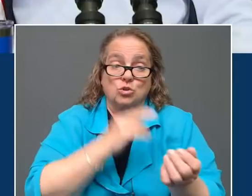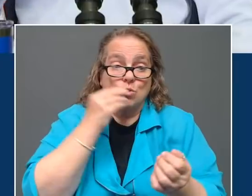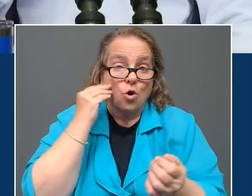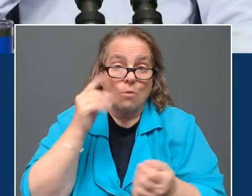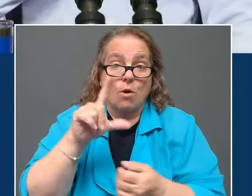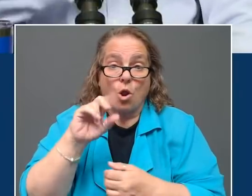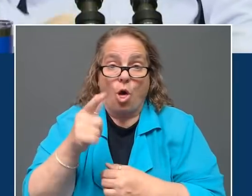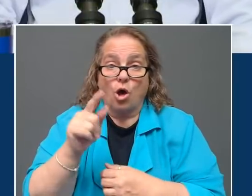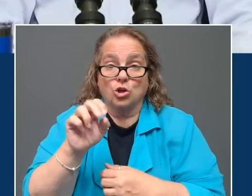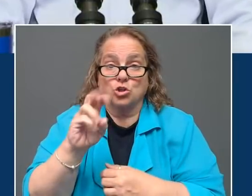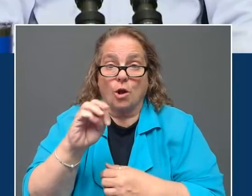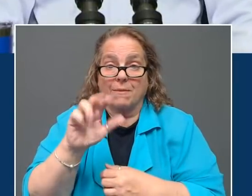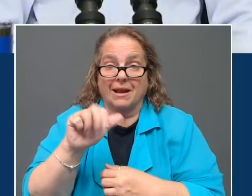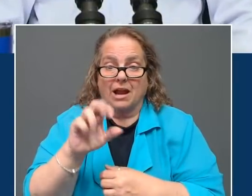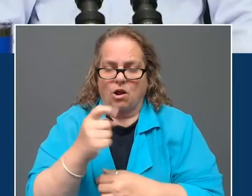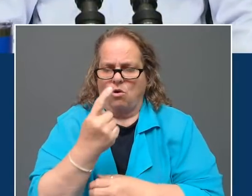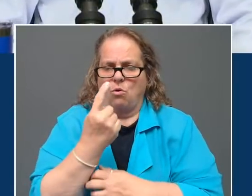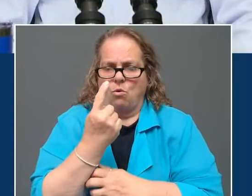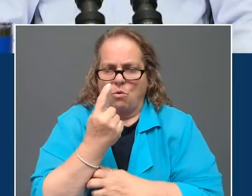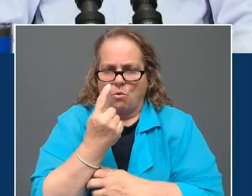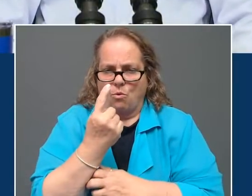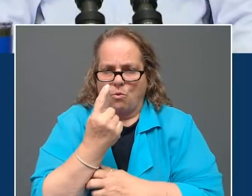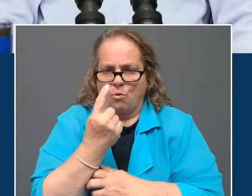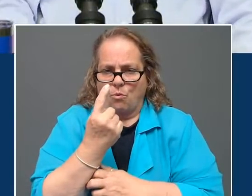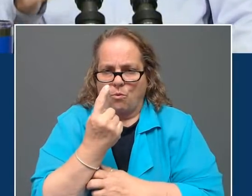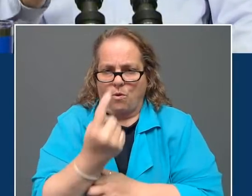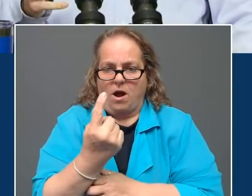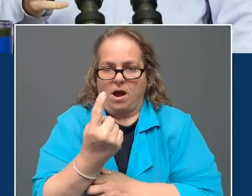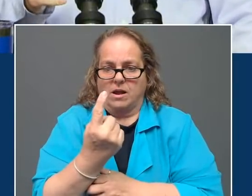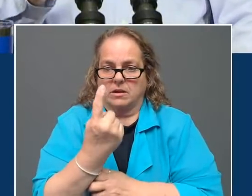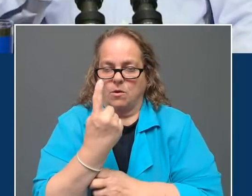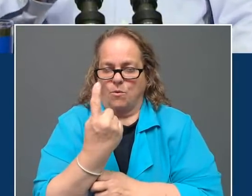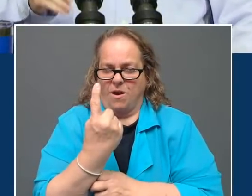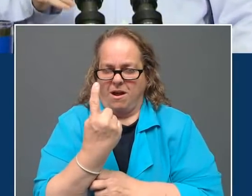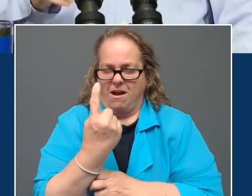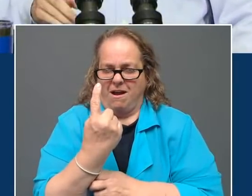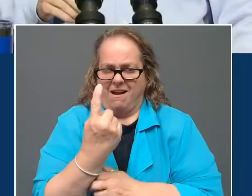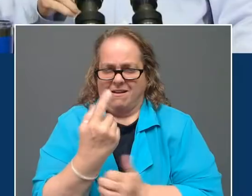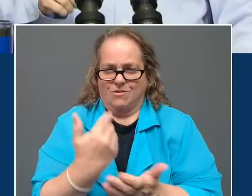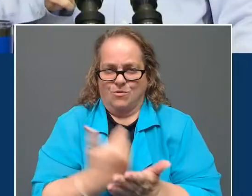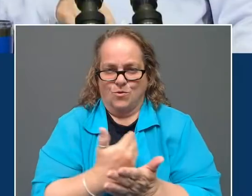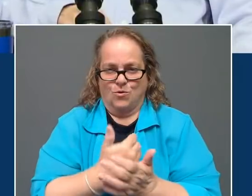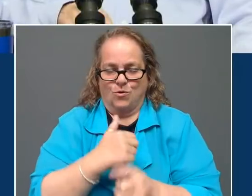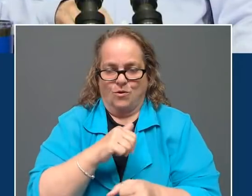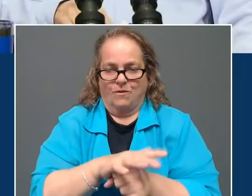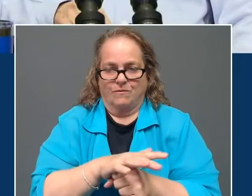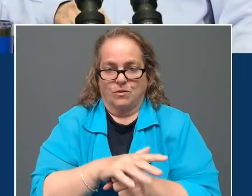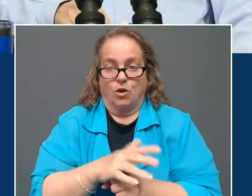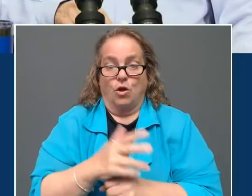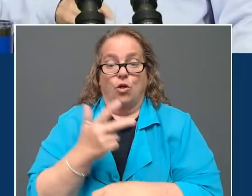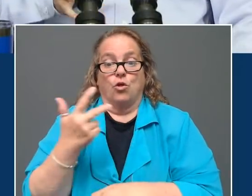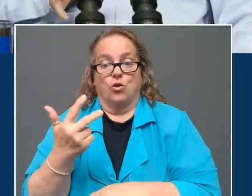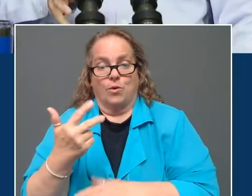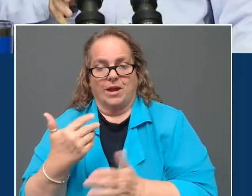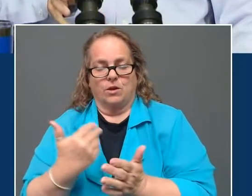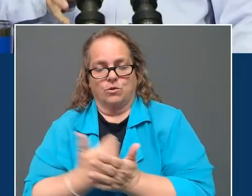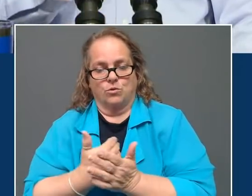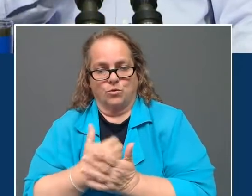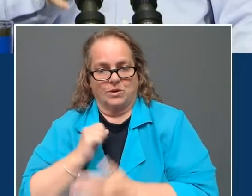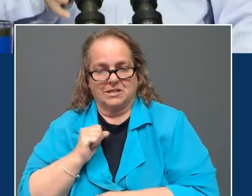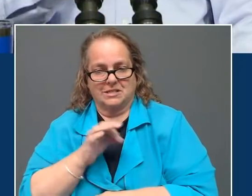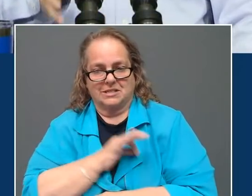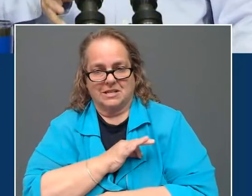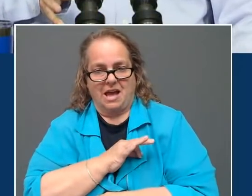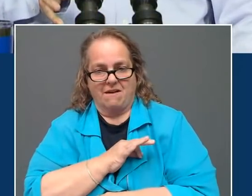1 new resident testing positive, just 1. 3 new staff members testing positive. Think about this.